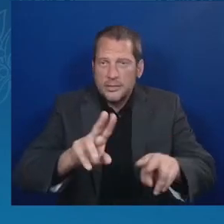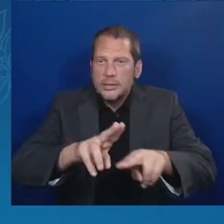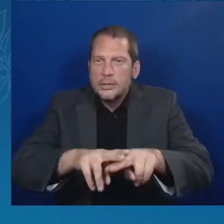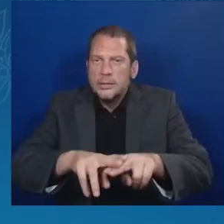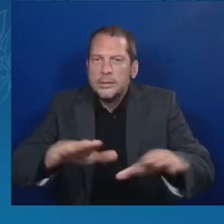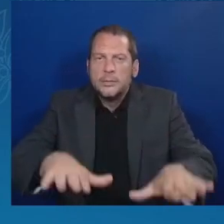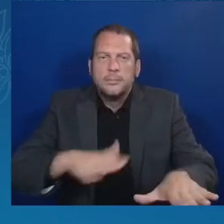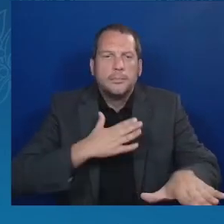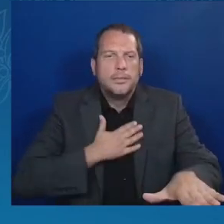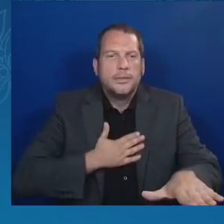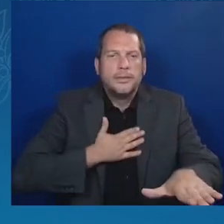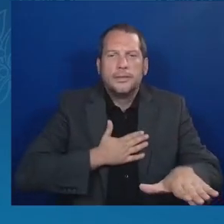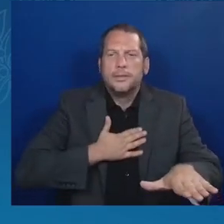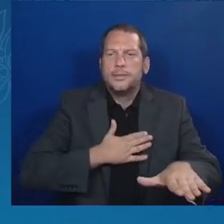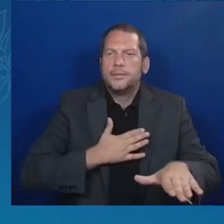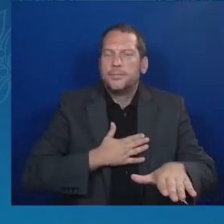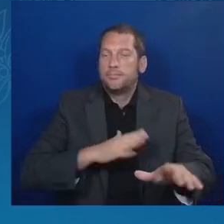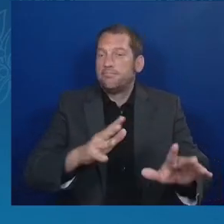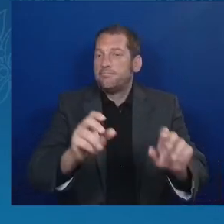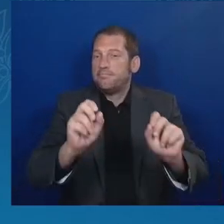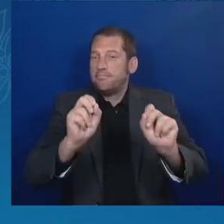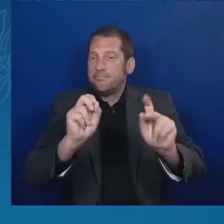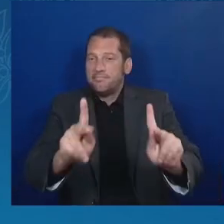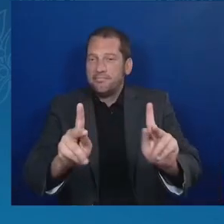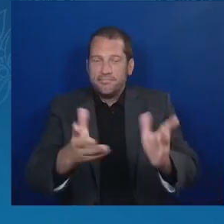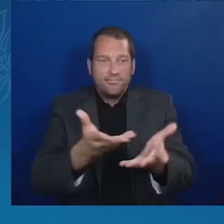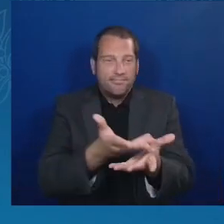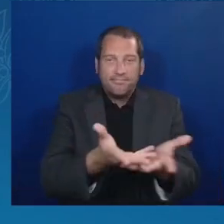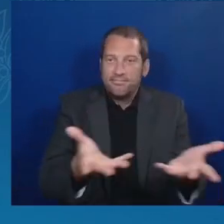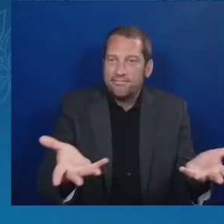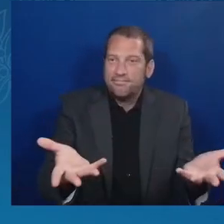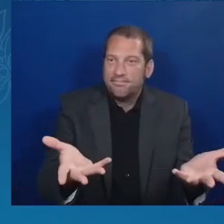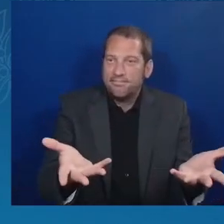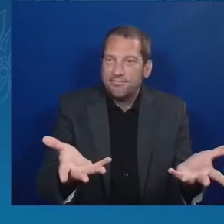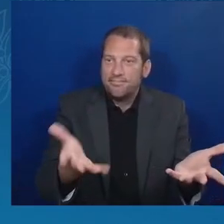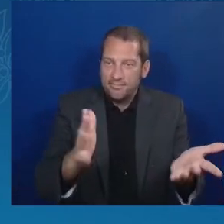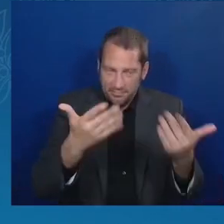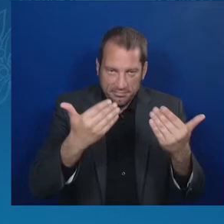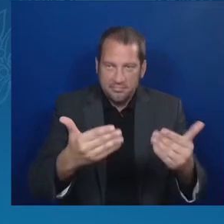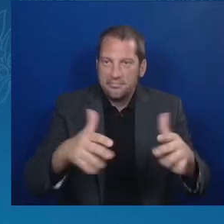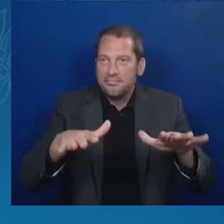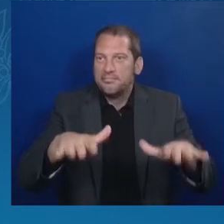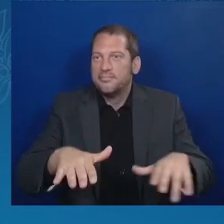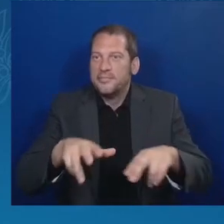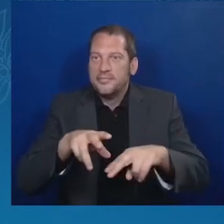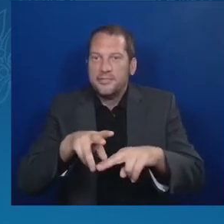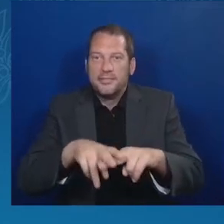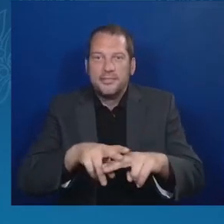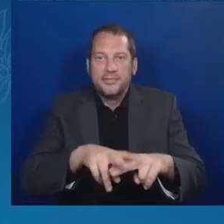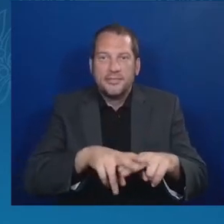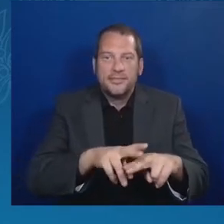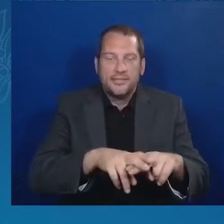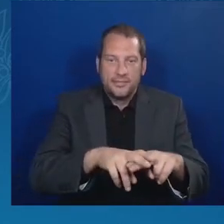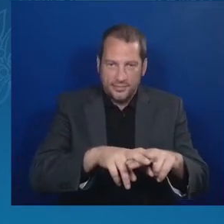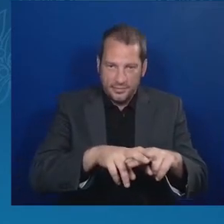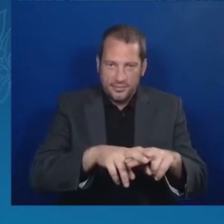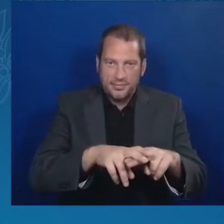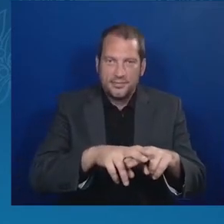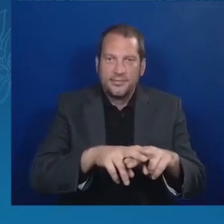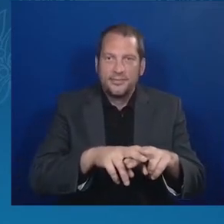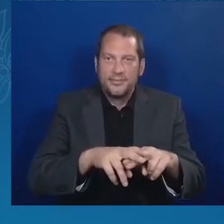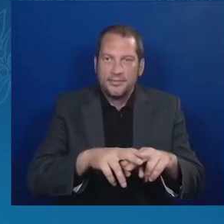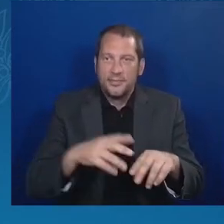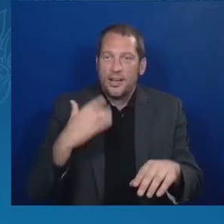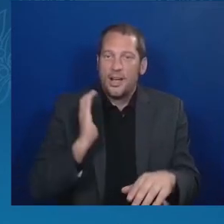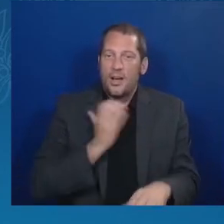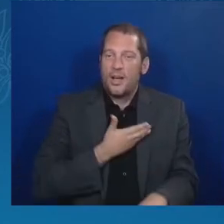seats all right everyone let's take our seats to get let's do our Union hand clap while we're getting everyone